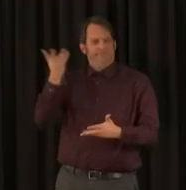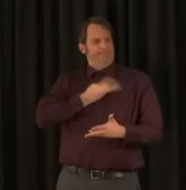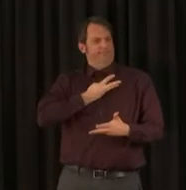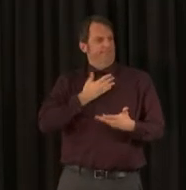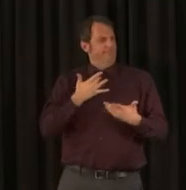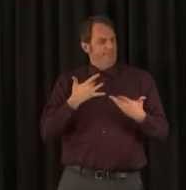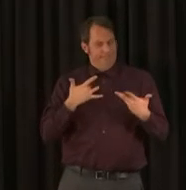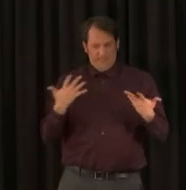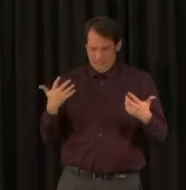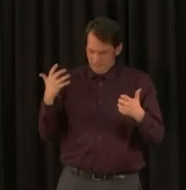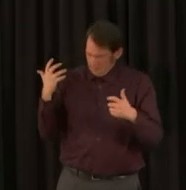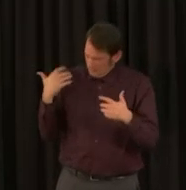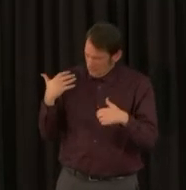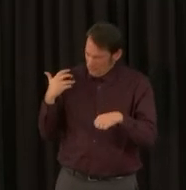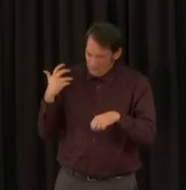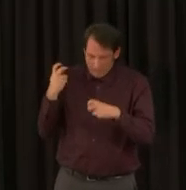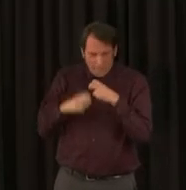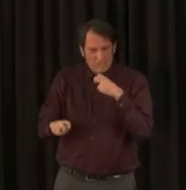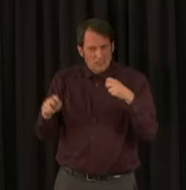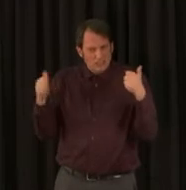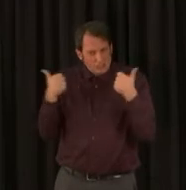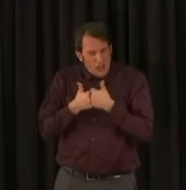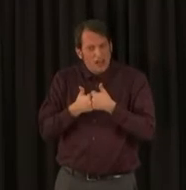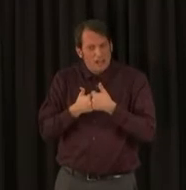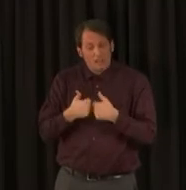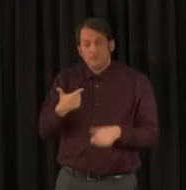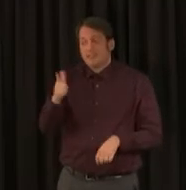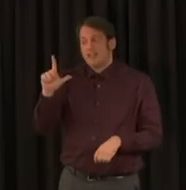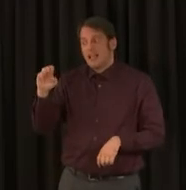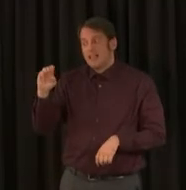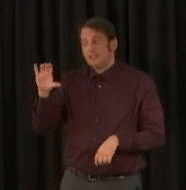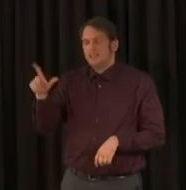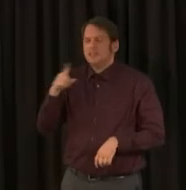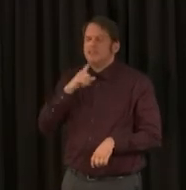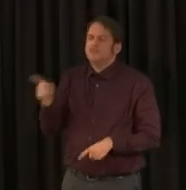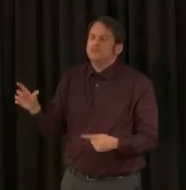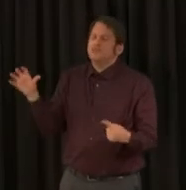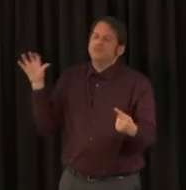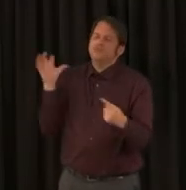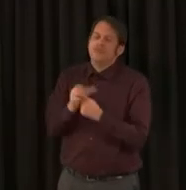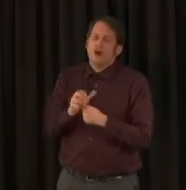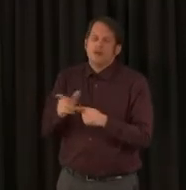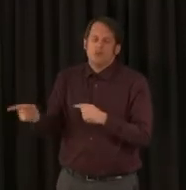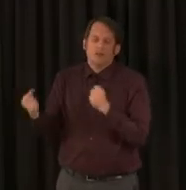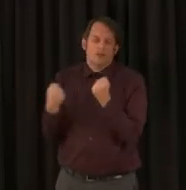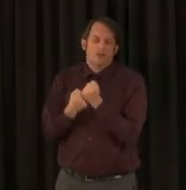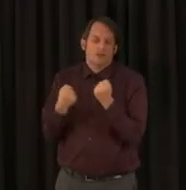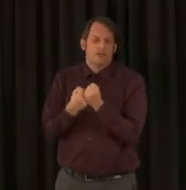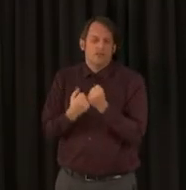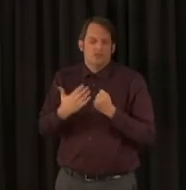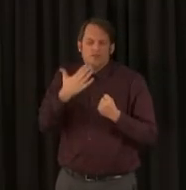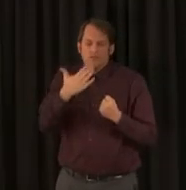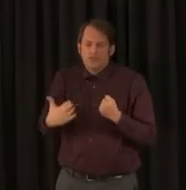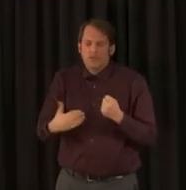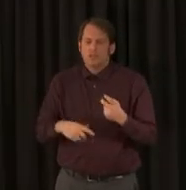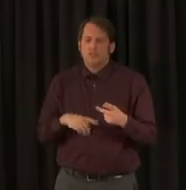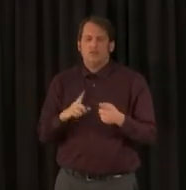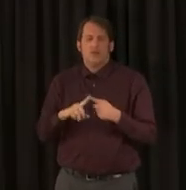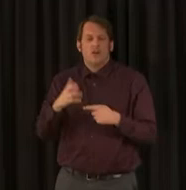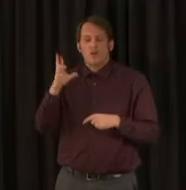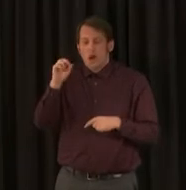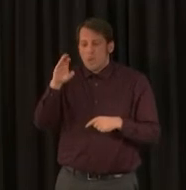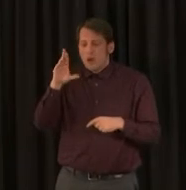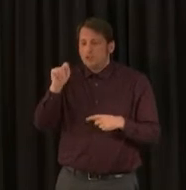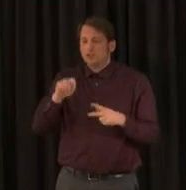really did help us. Carla Posada, Daniel Friedman, Robert, just